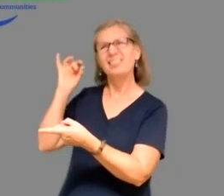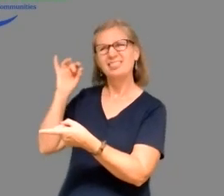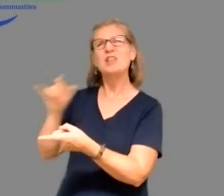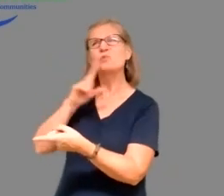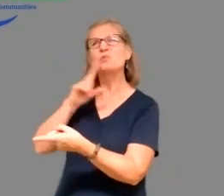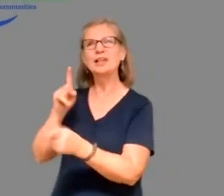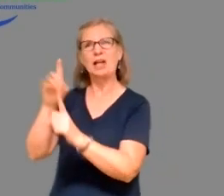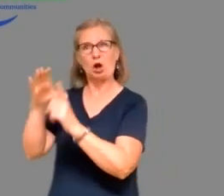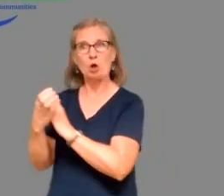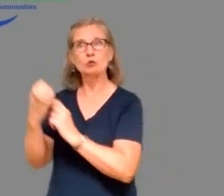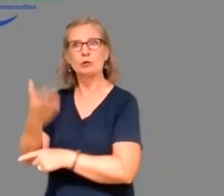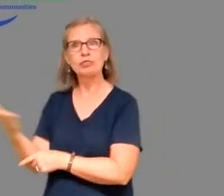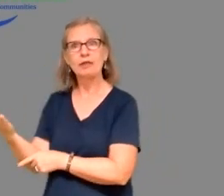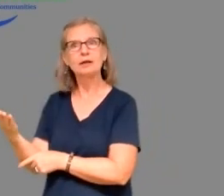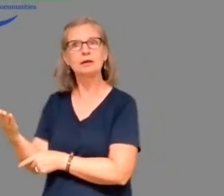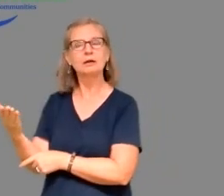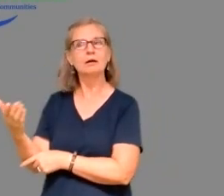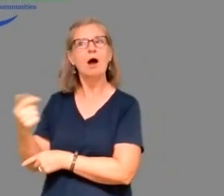Yeah.